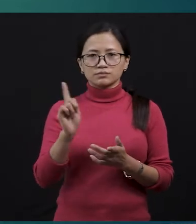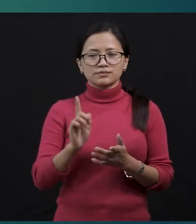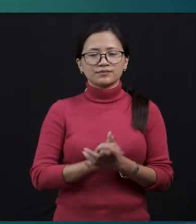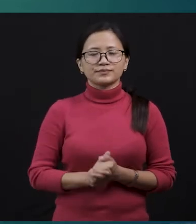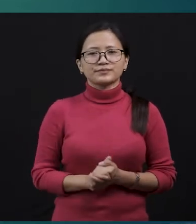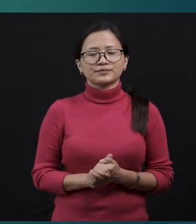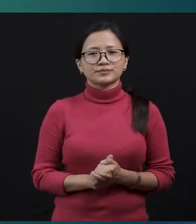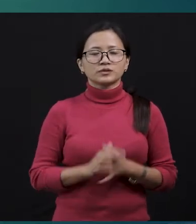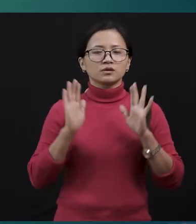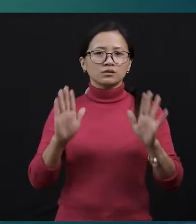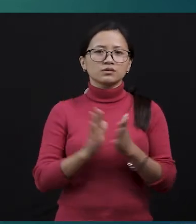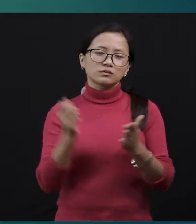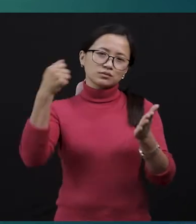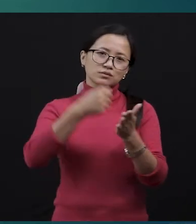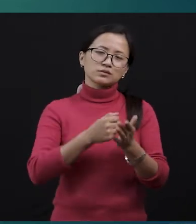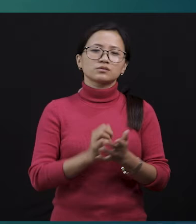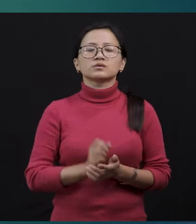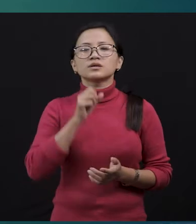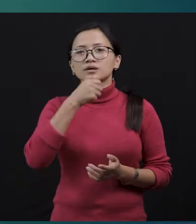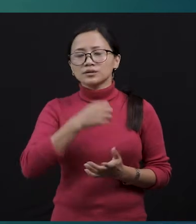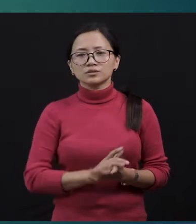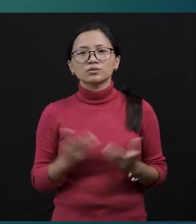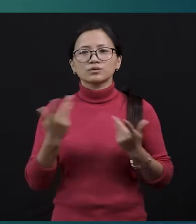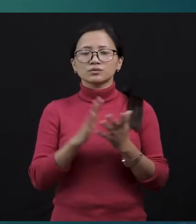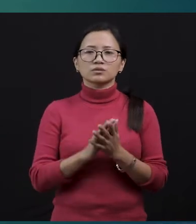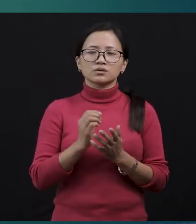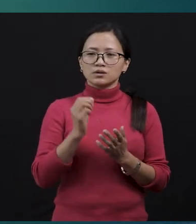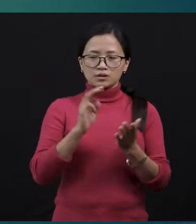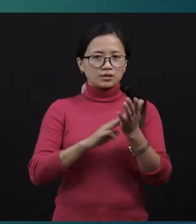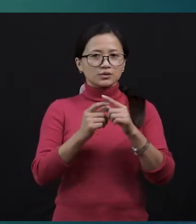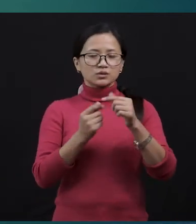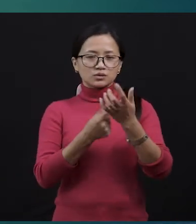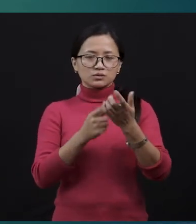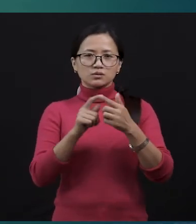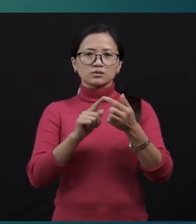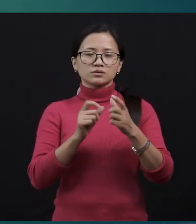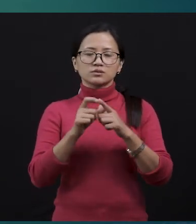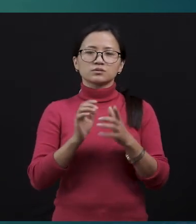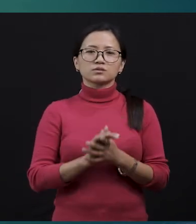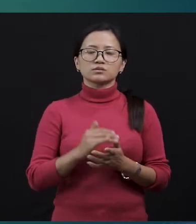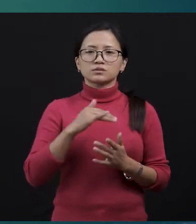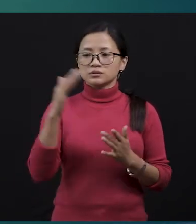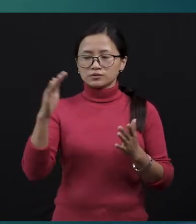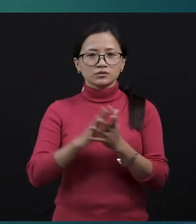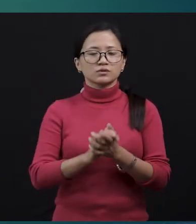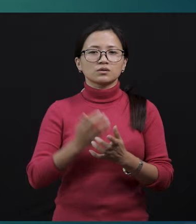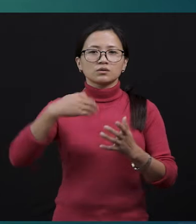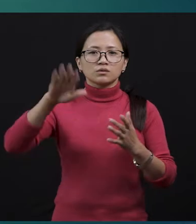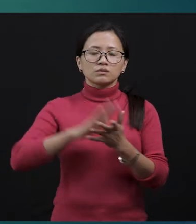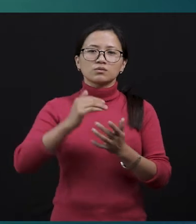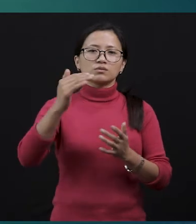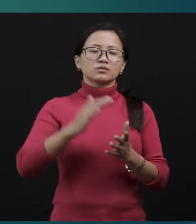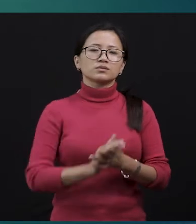okay? Because you have not reached an age where you are matured enough to take a decision of your own, okay? She went to US